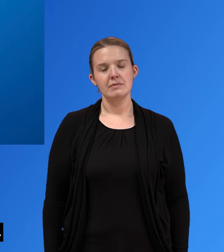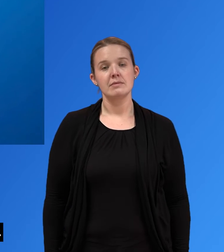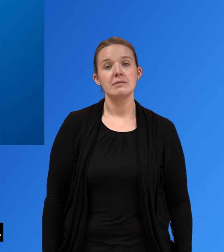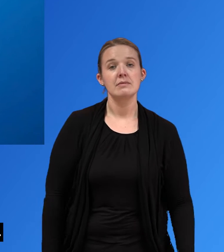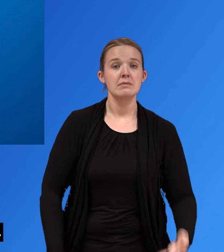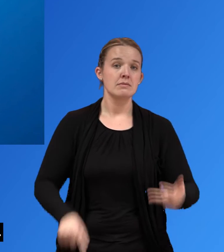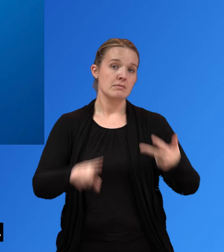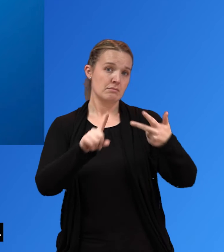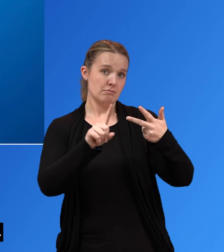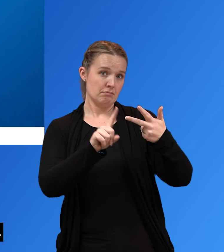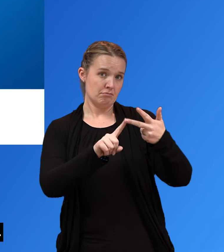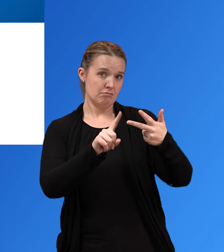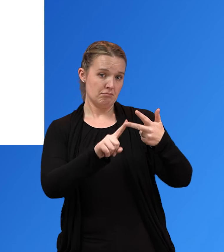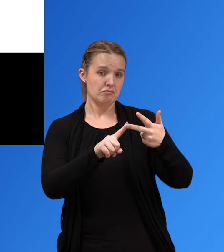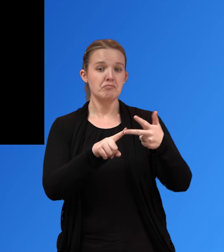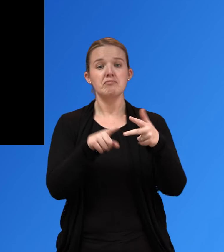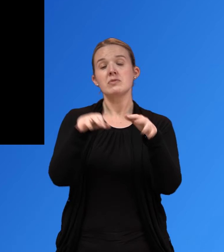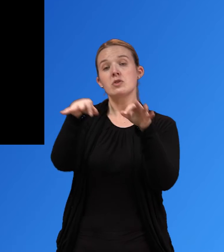Text complexity.